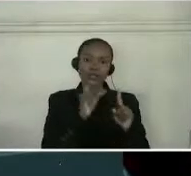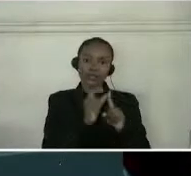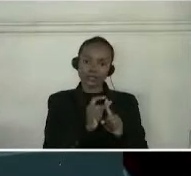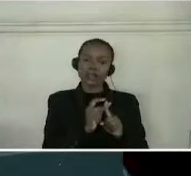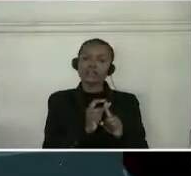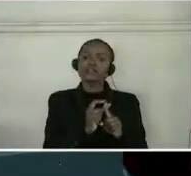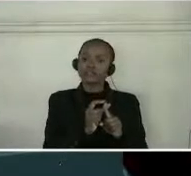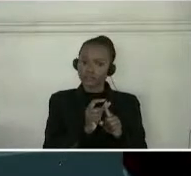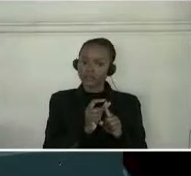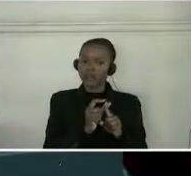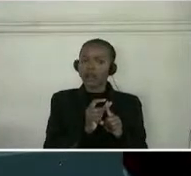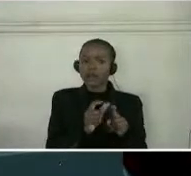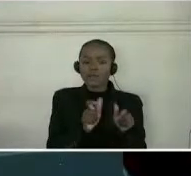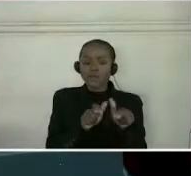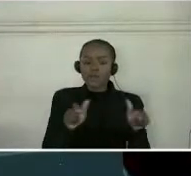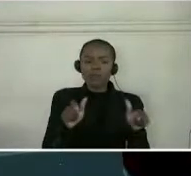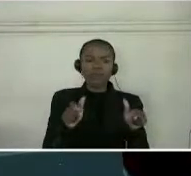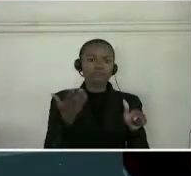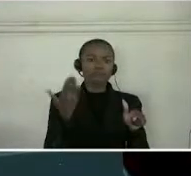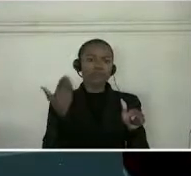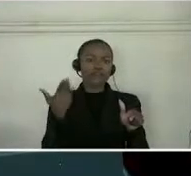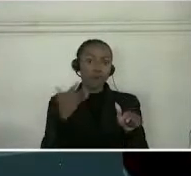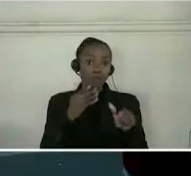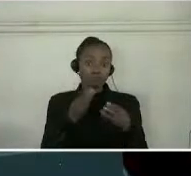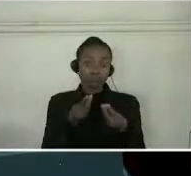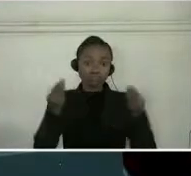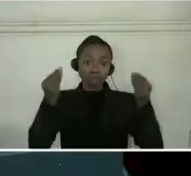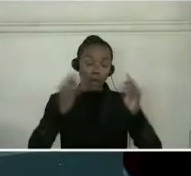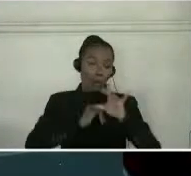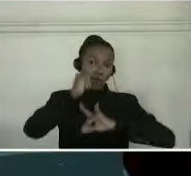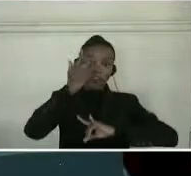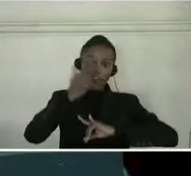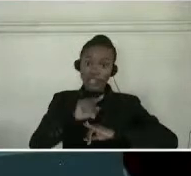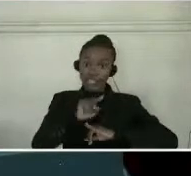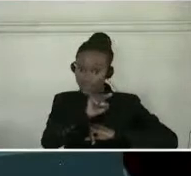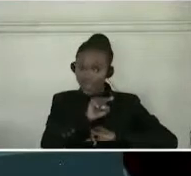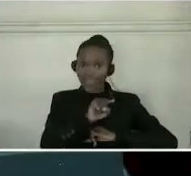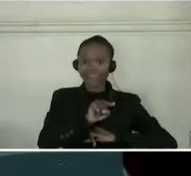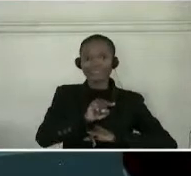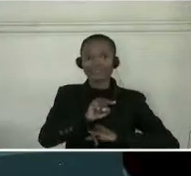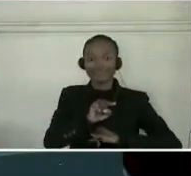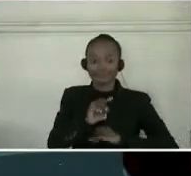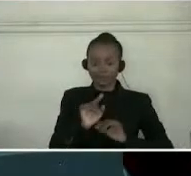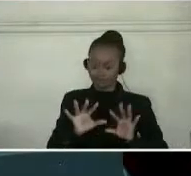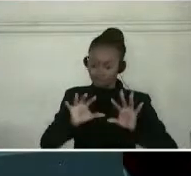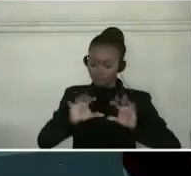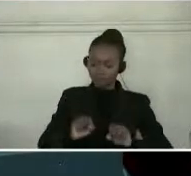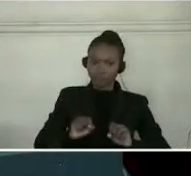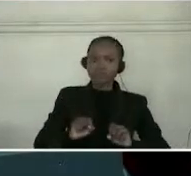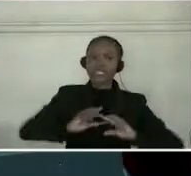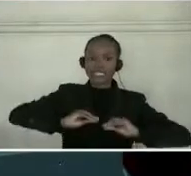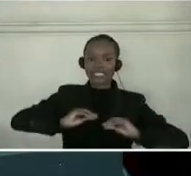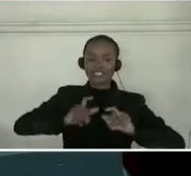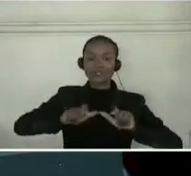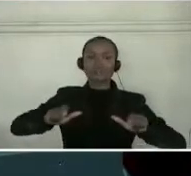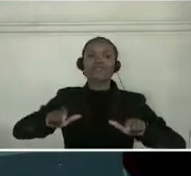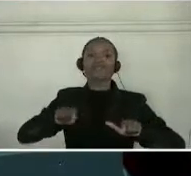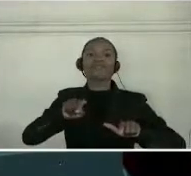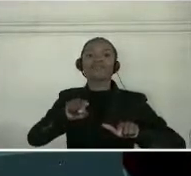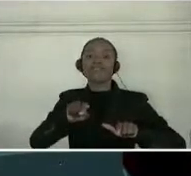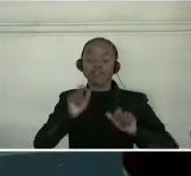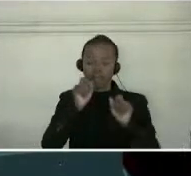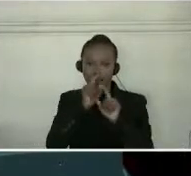sports stars and practitioners as anti-gender-based violence ambassadors to convey the message